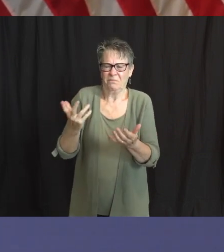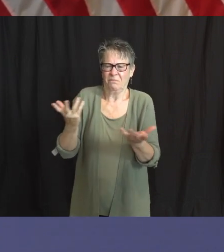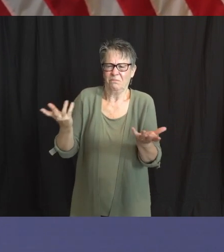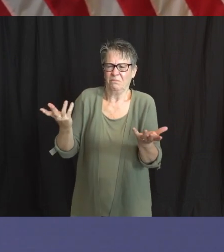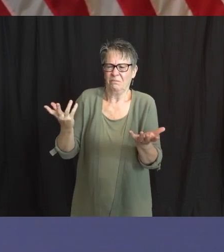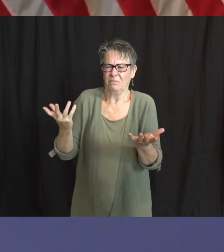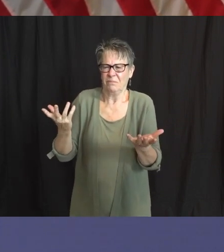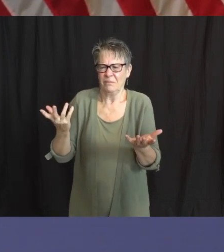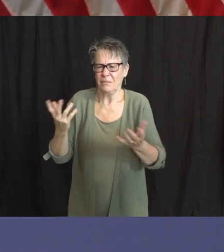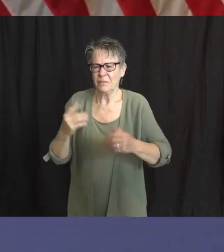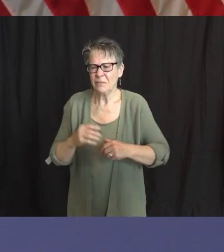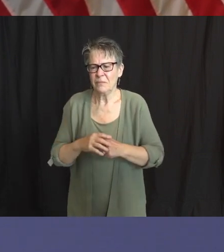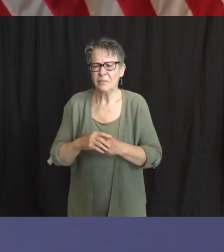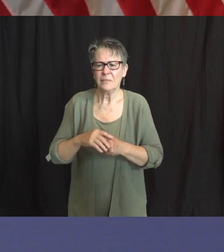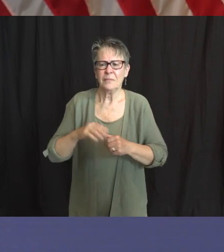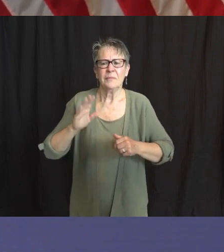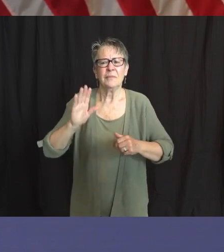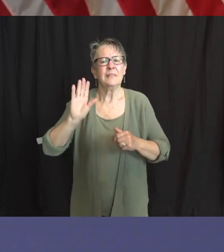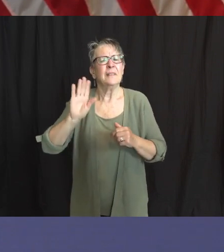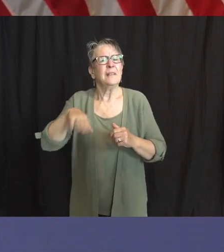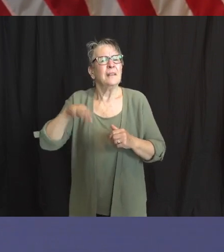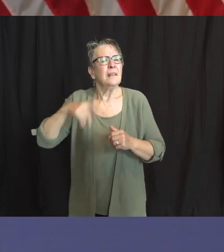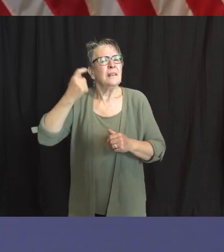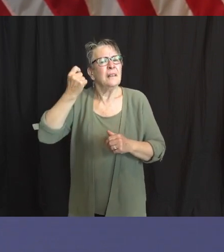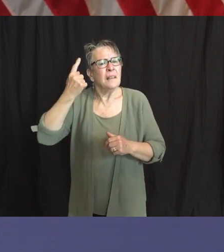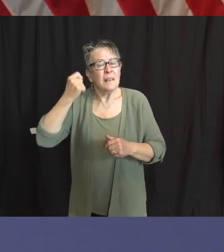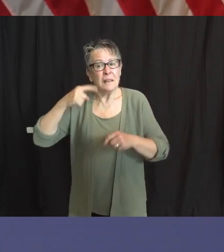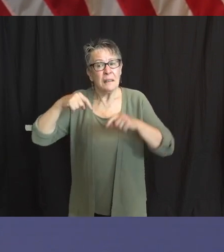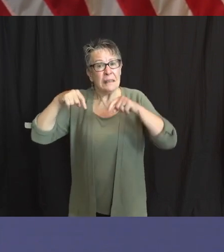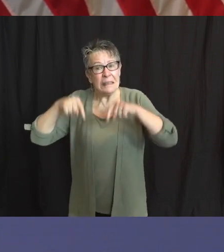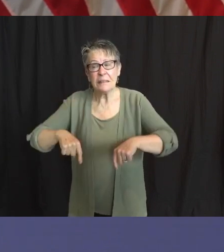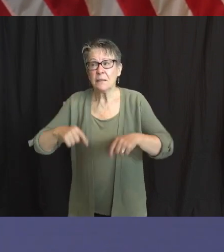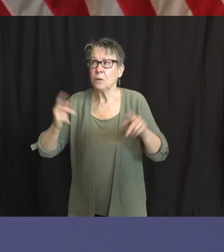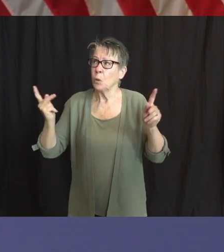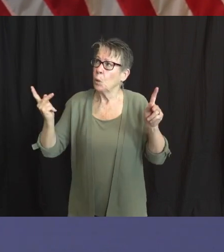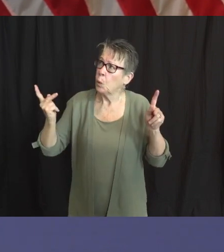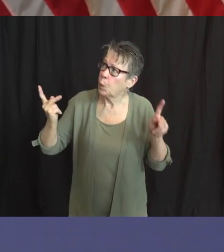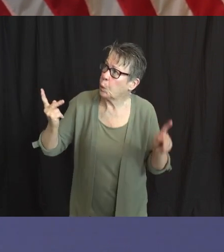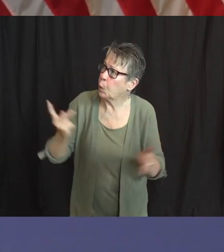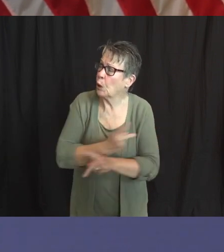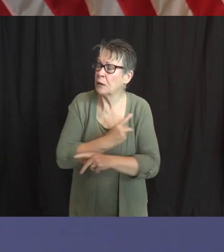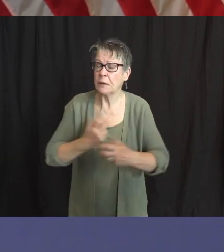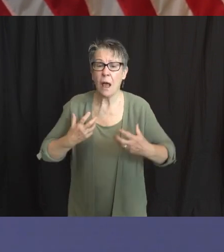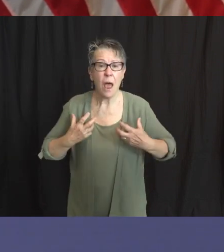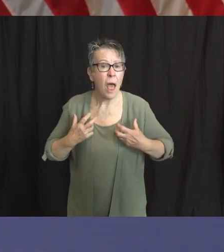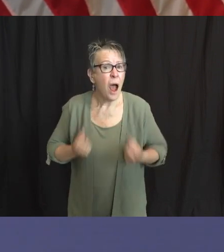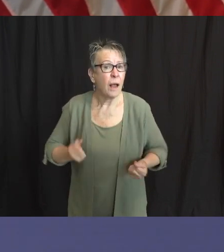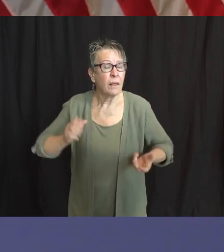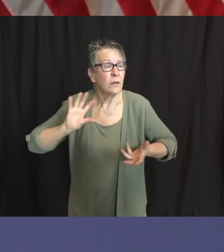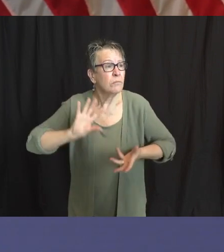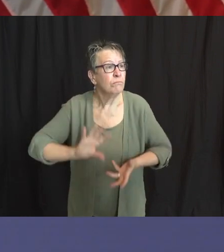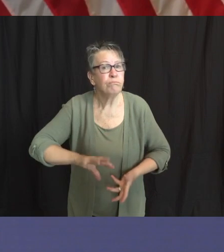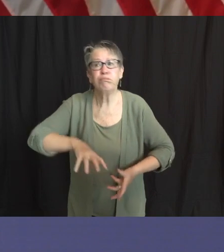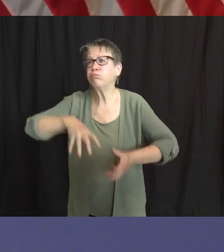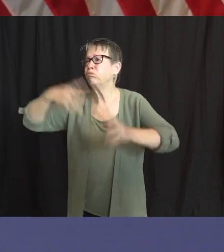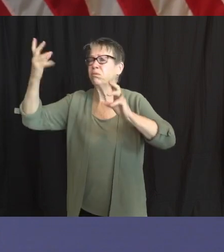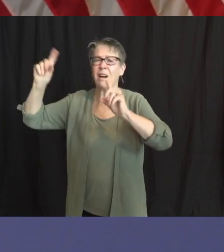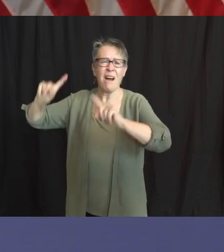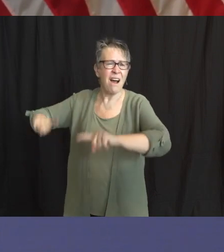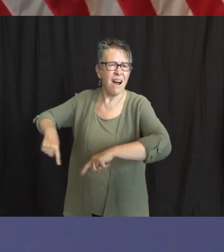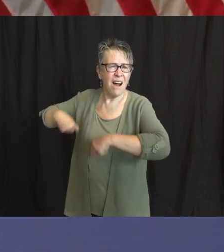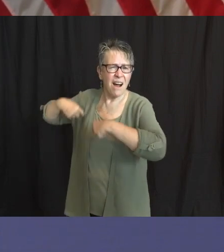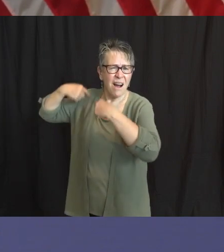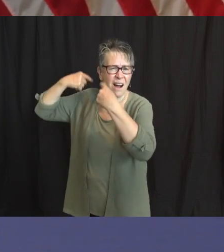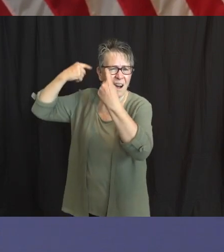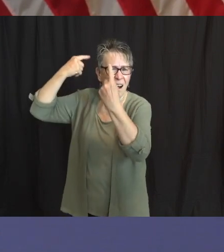our country, and we're doing everything we can, and I could not say enough good things about the woman to my right. She is, I don't know where we would